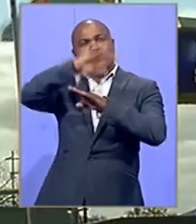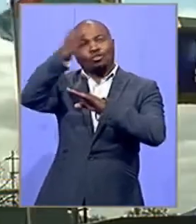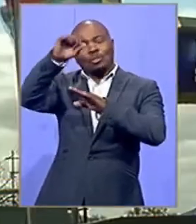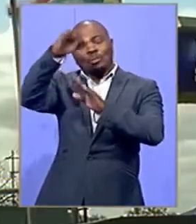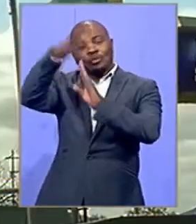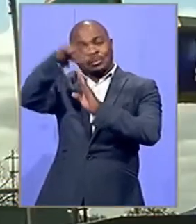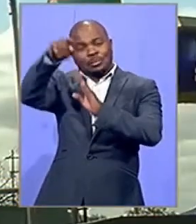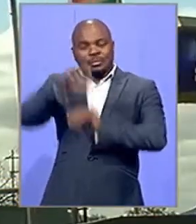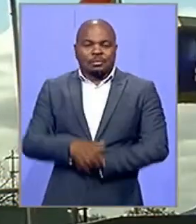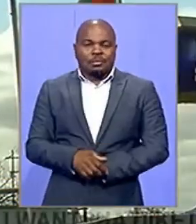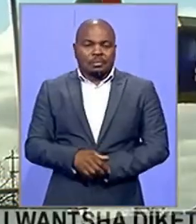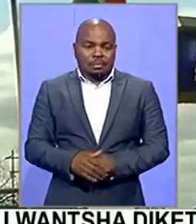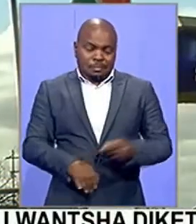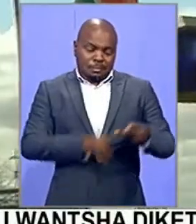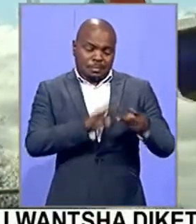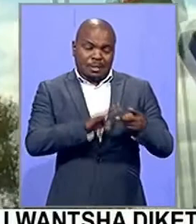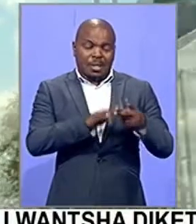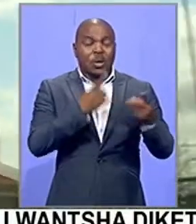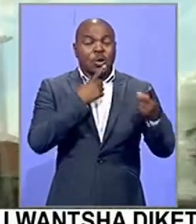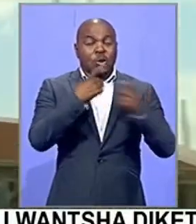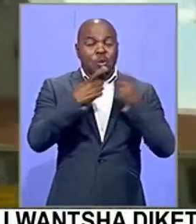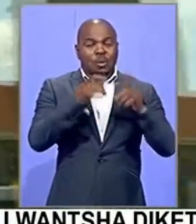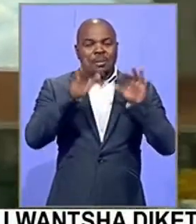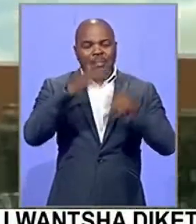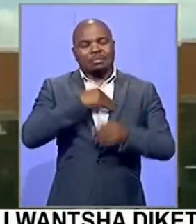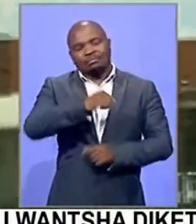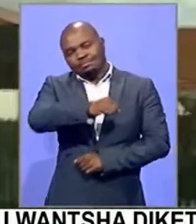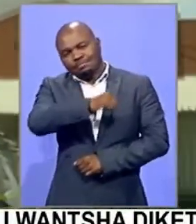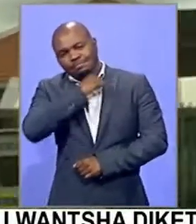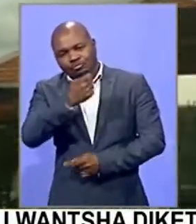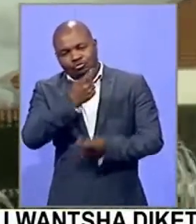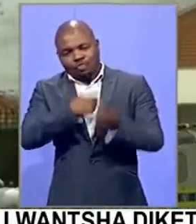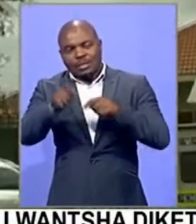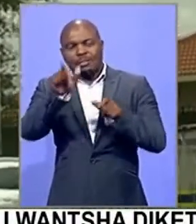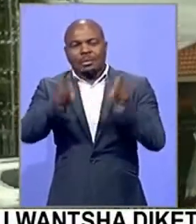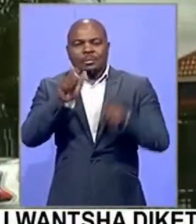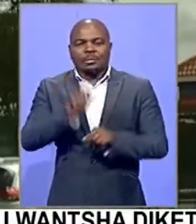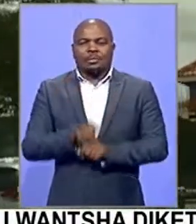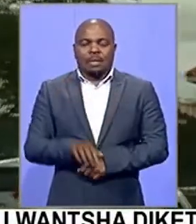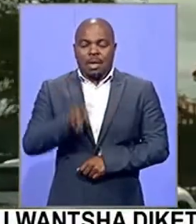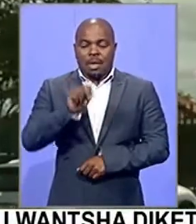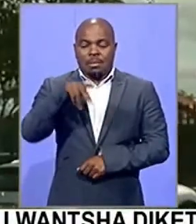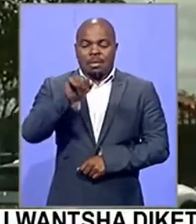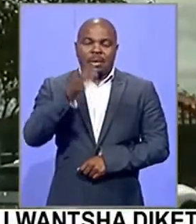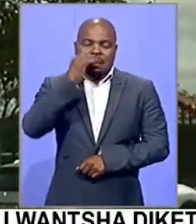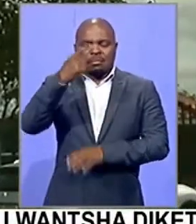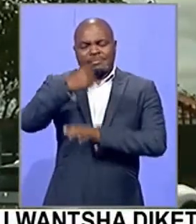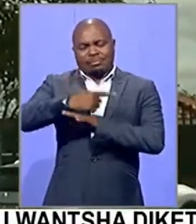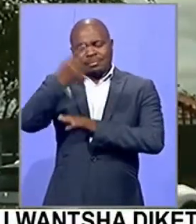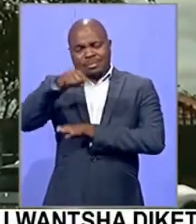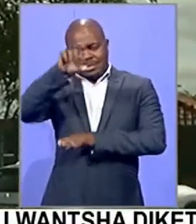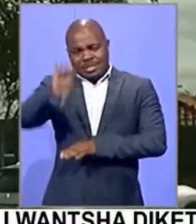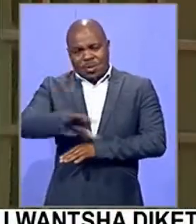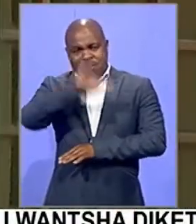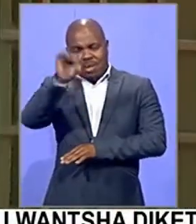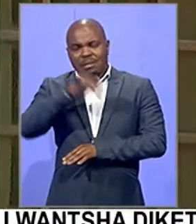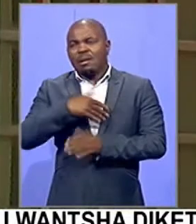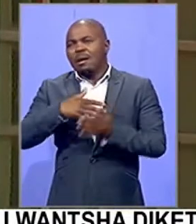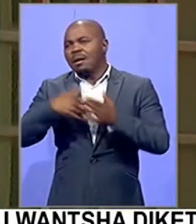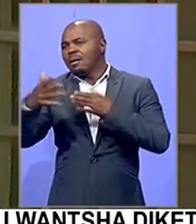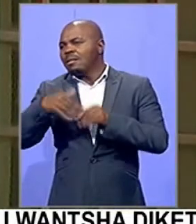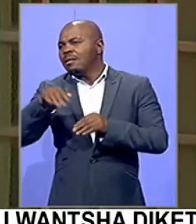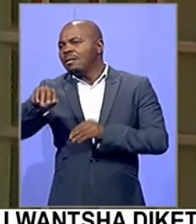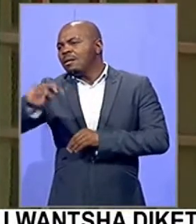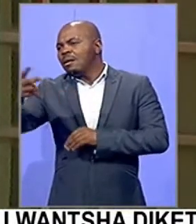mountain. Engwe ya dingongoreho tse ka sehlohong ke ho hweba ka batho. Lekala la Botjhotjhisi le re madiboho ao e leng kenang bohle pakeng tsa